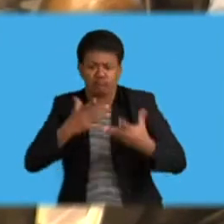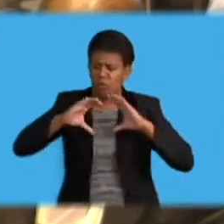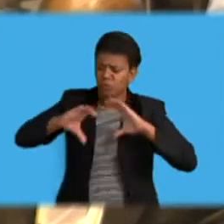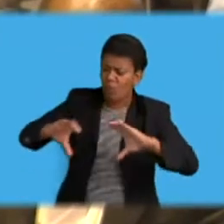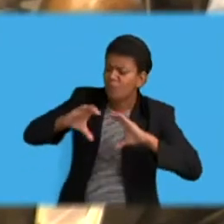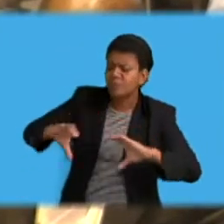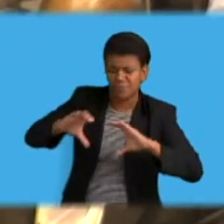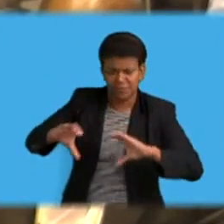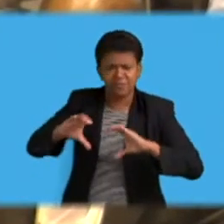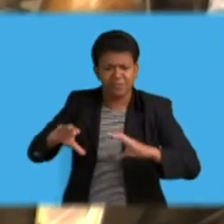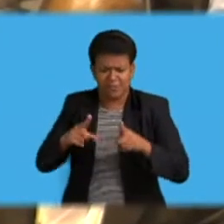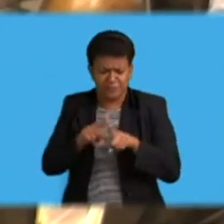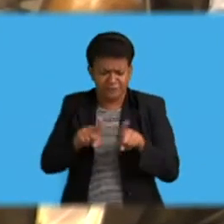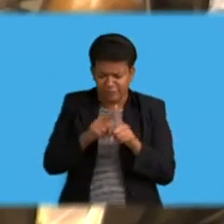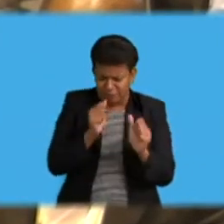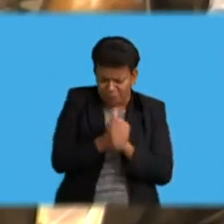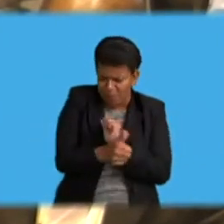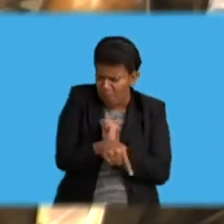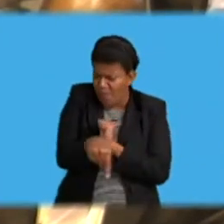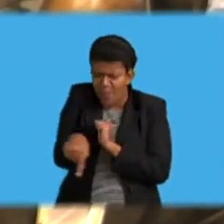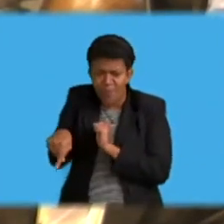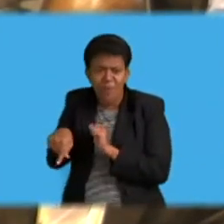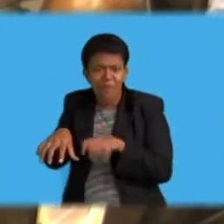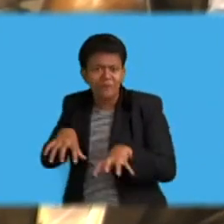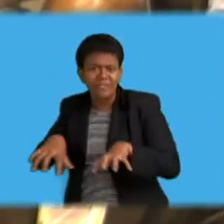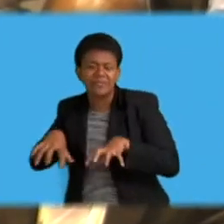activities. Honorable Deputy Speaker,